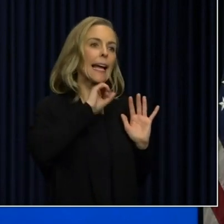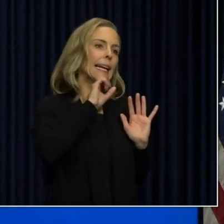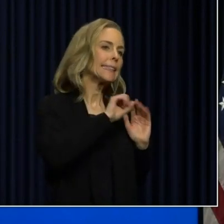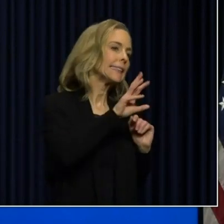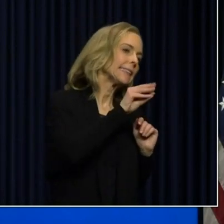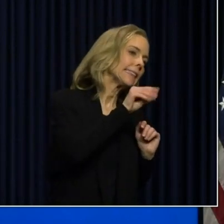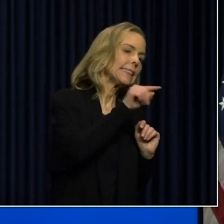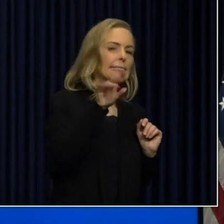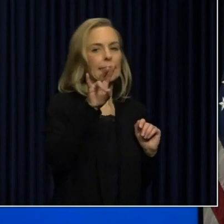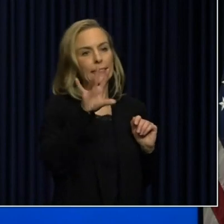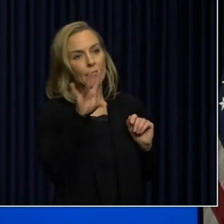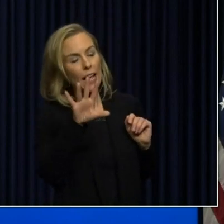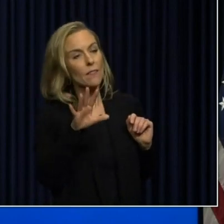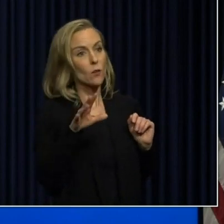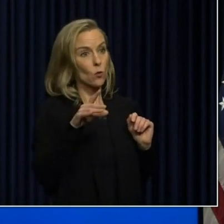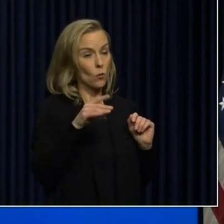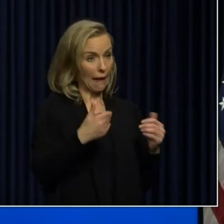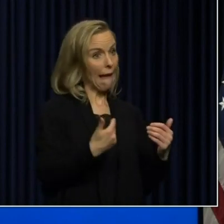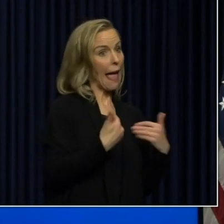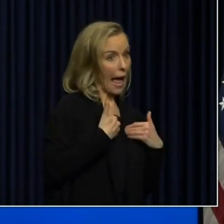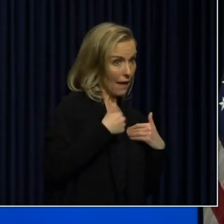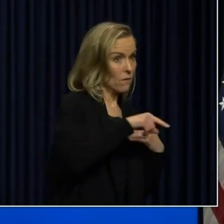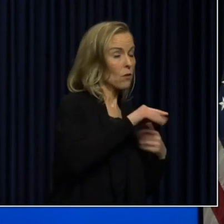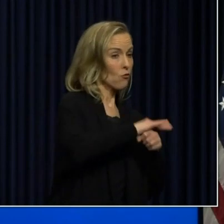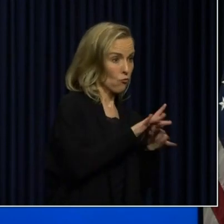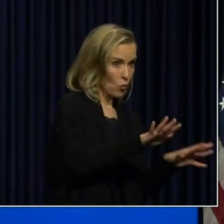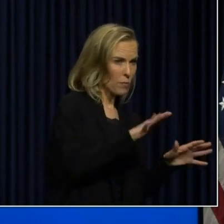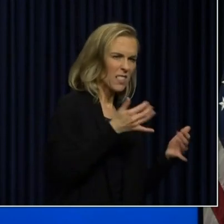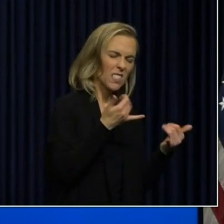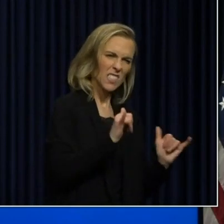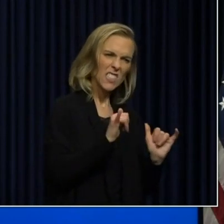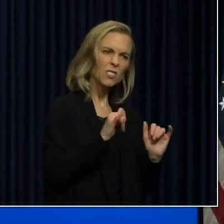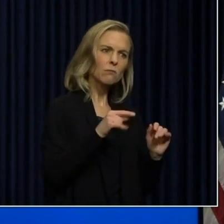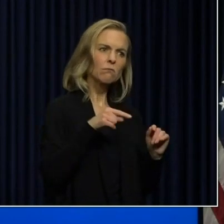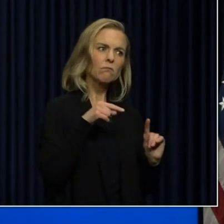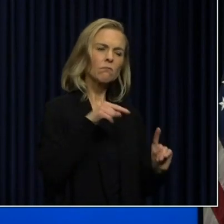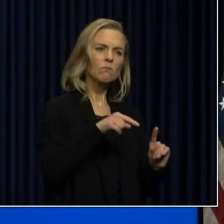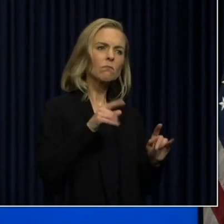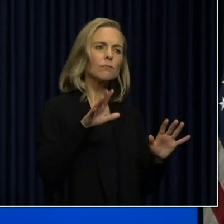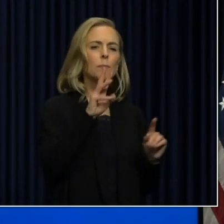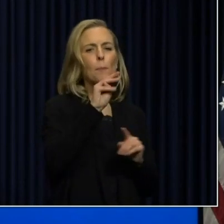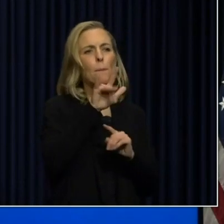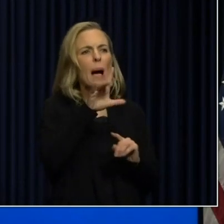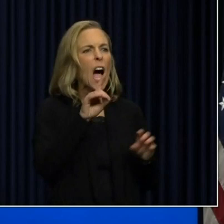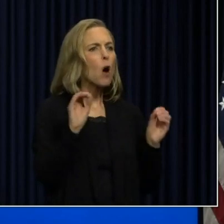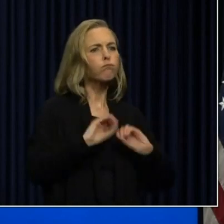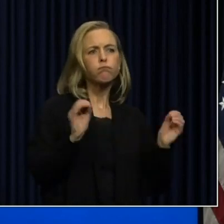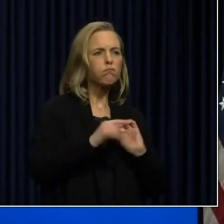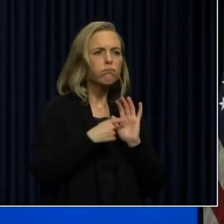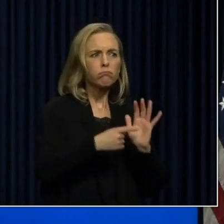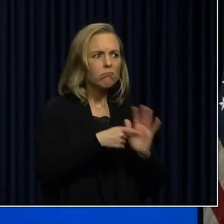to 75 who've tested positive, but it's still exhibited mild or no symptoms? The answer to that is yes.